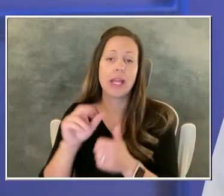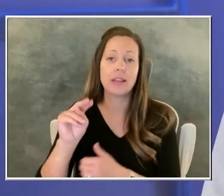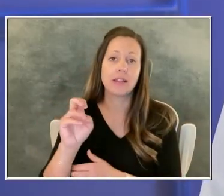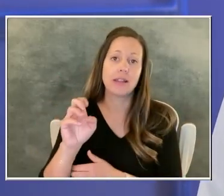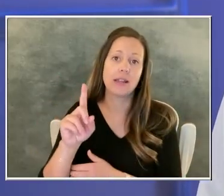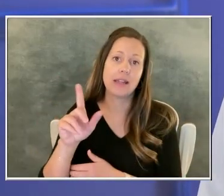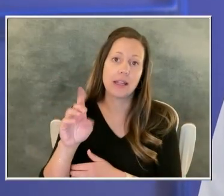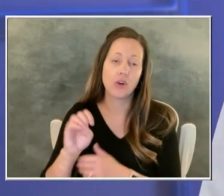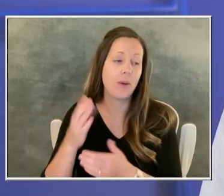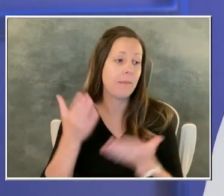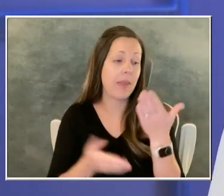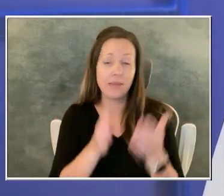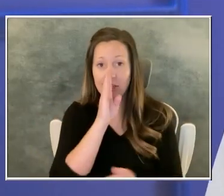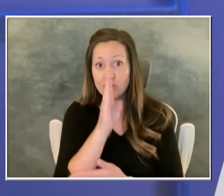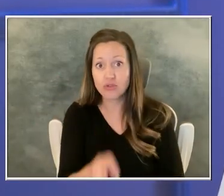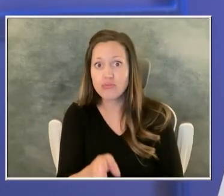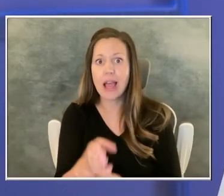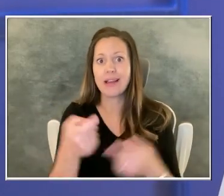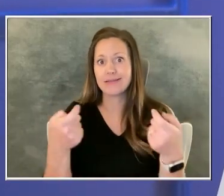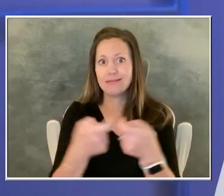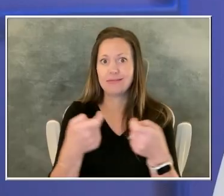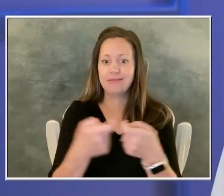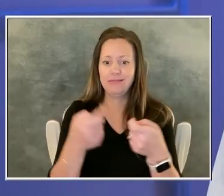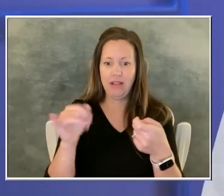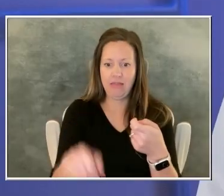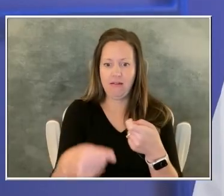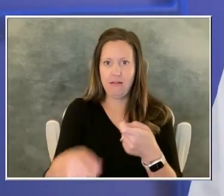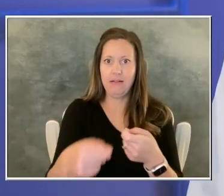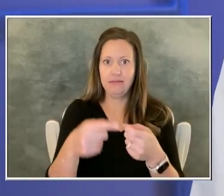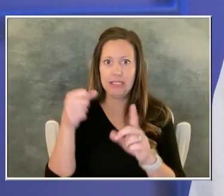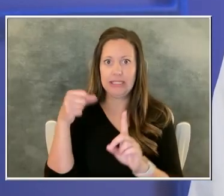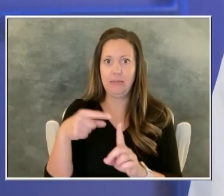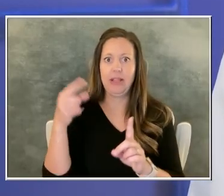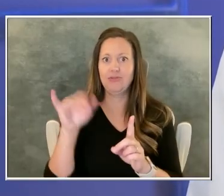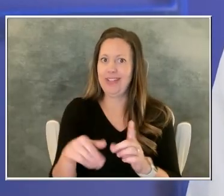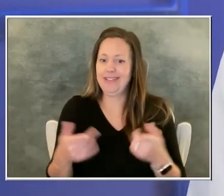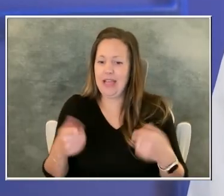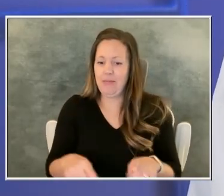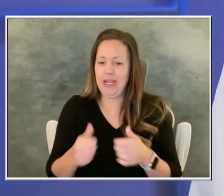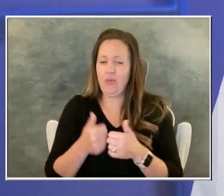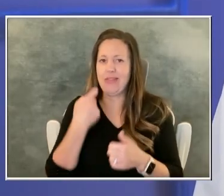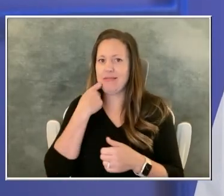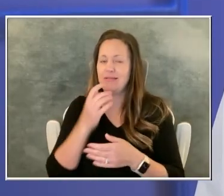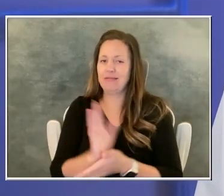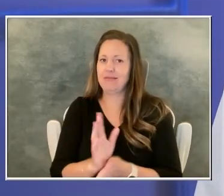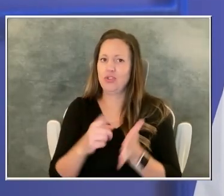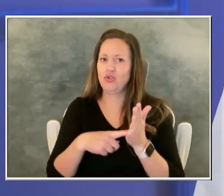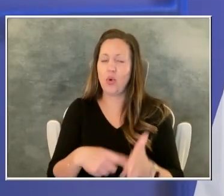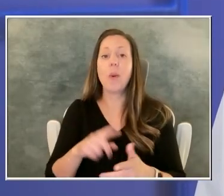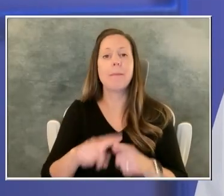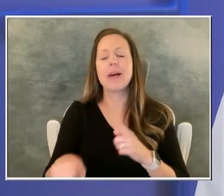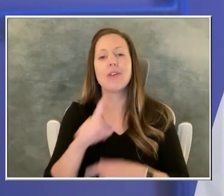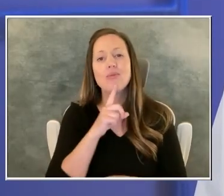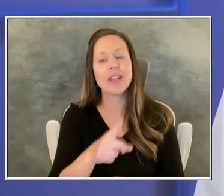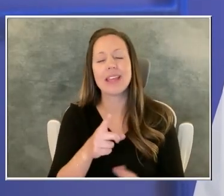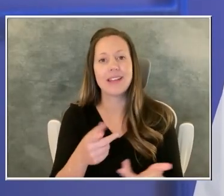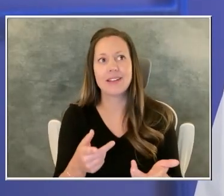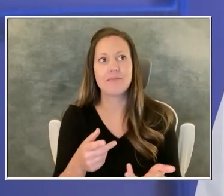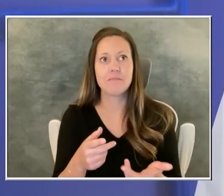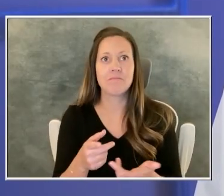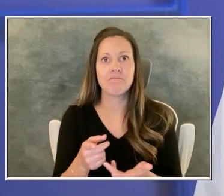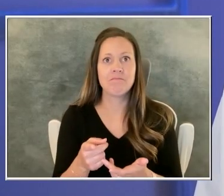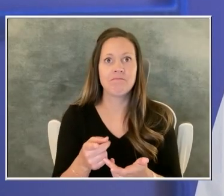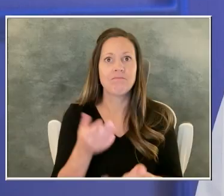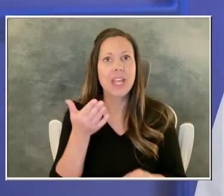direct mechanical stimulation, which is what is being done with TendoNova. I think the biggest innovation that came with TendoNova is just that it is probably